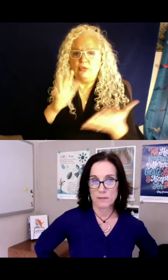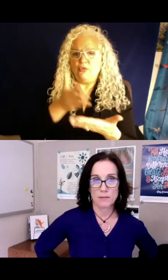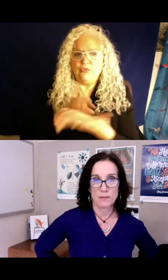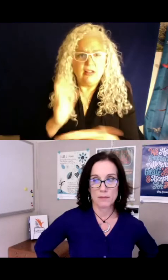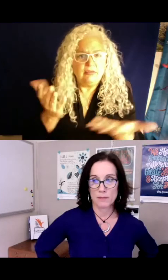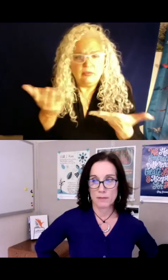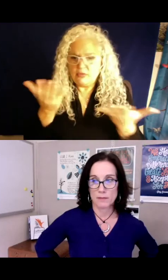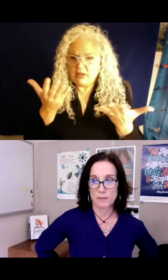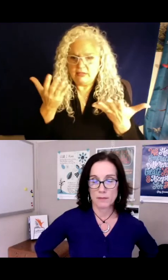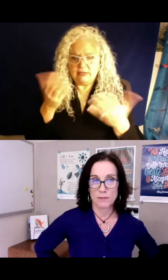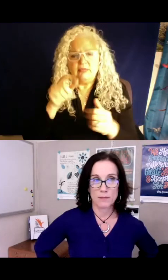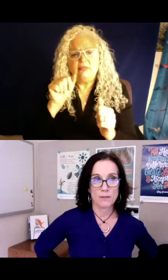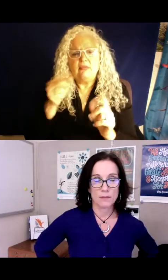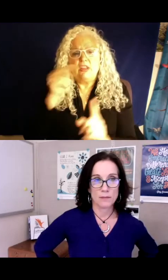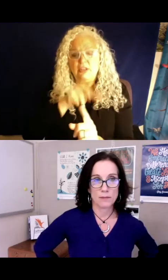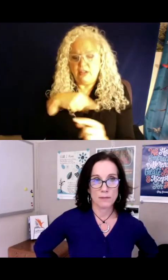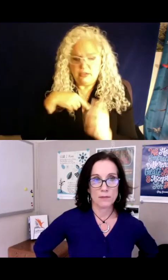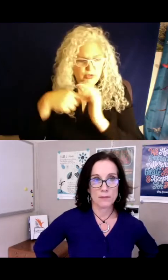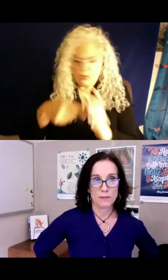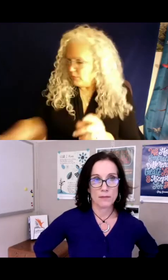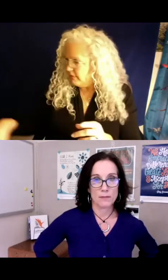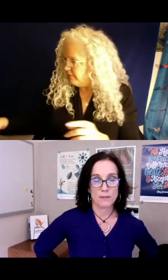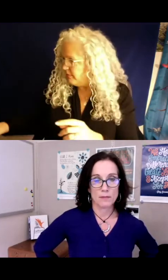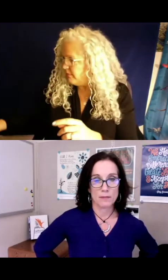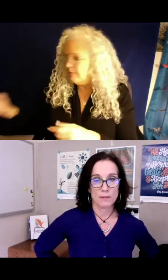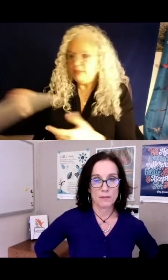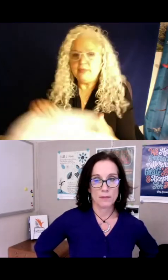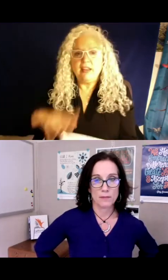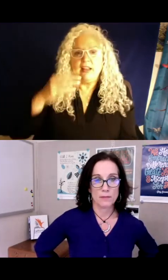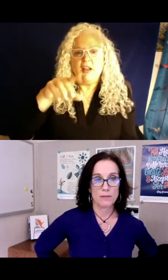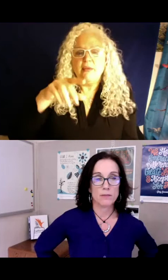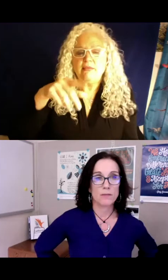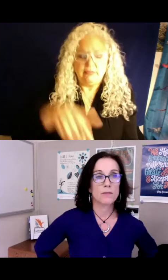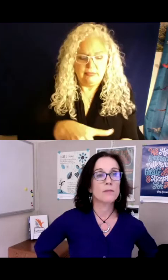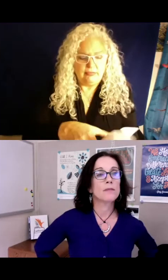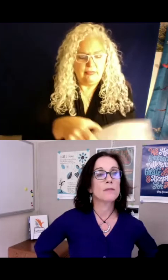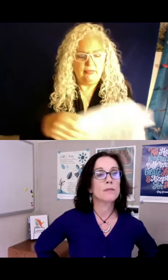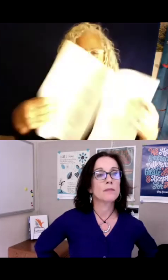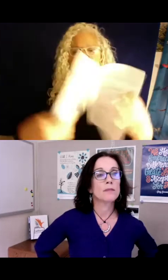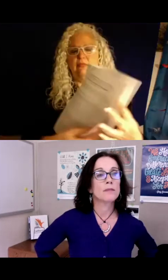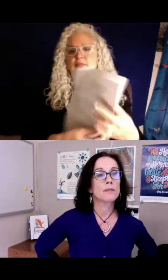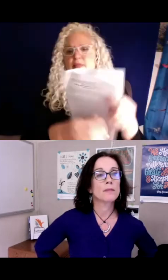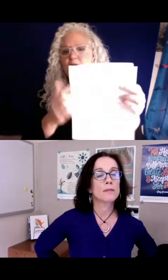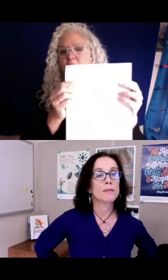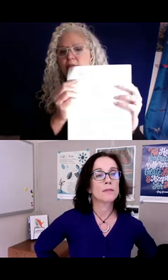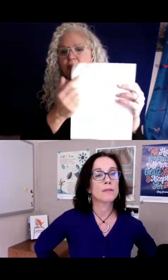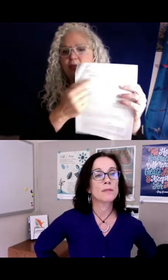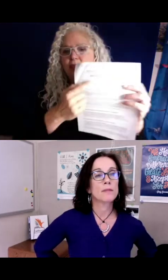is deaf and you're not sure what to do and you don't know what your rights are, I will show